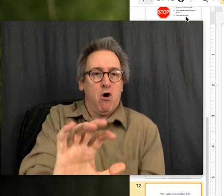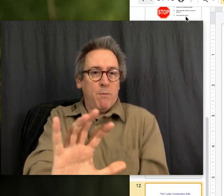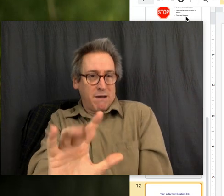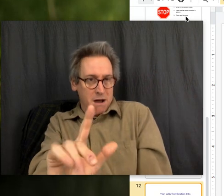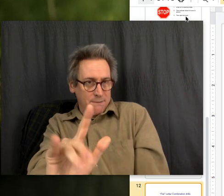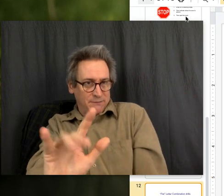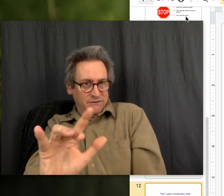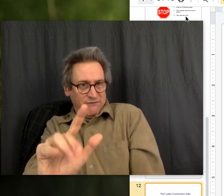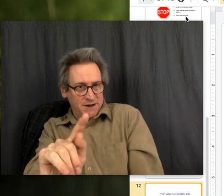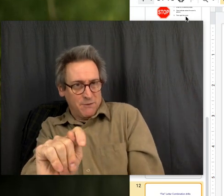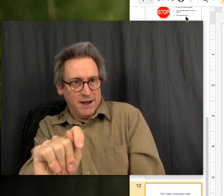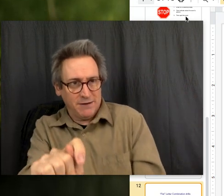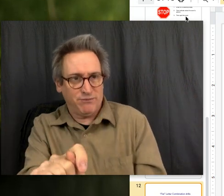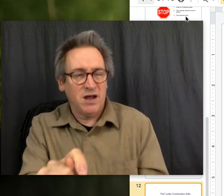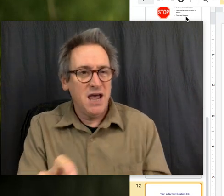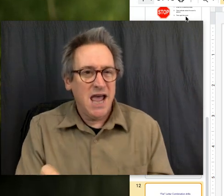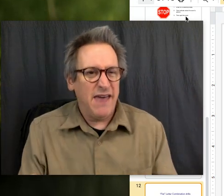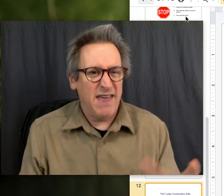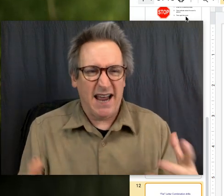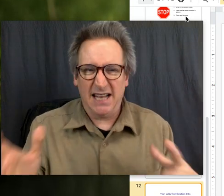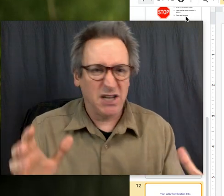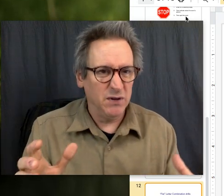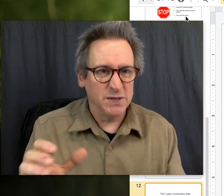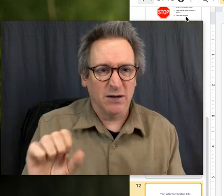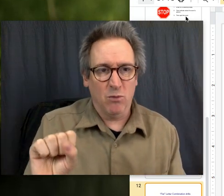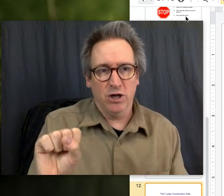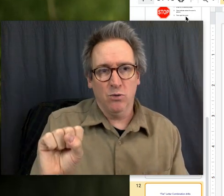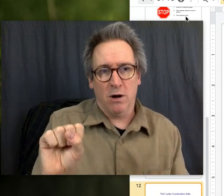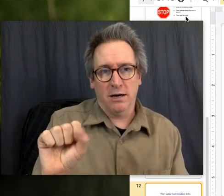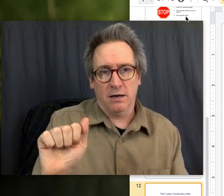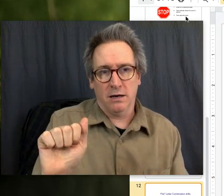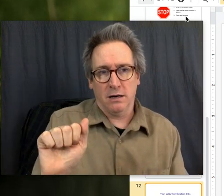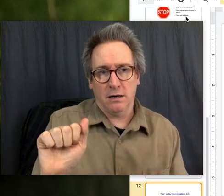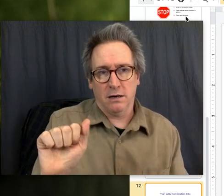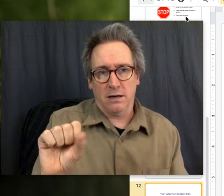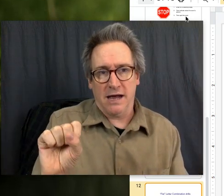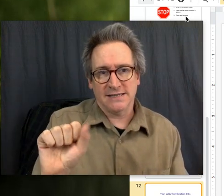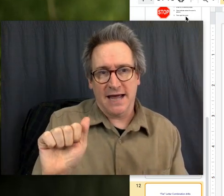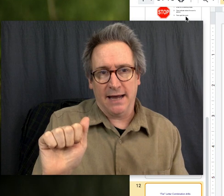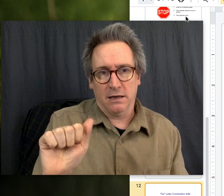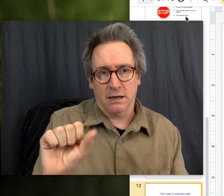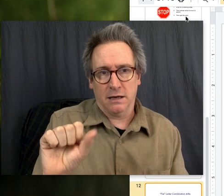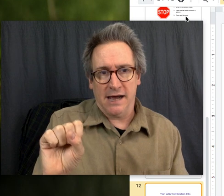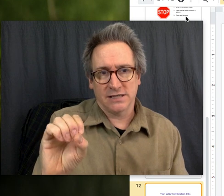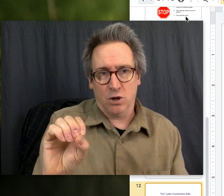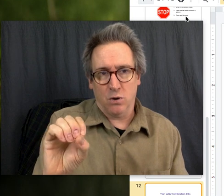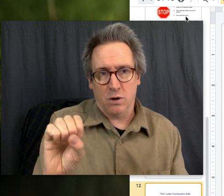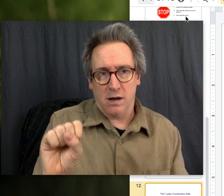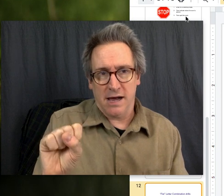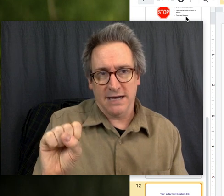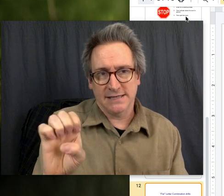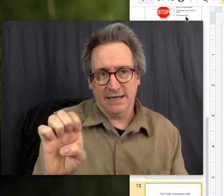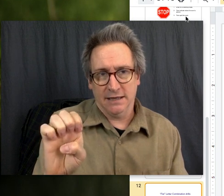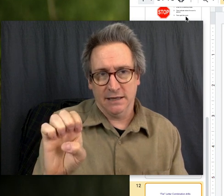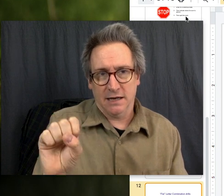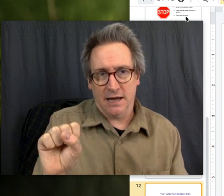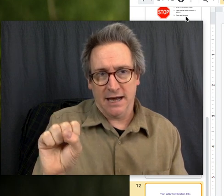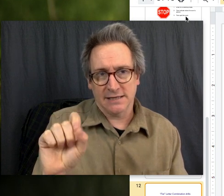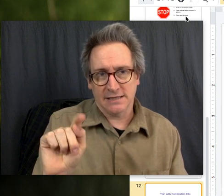like open up and find my way in. That gets confusing. What you want, S-A, S-O,